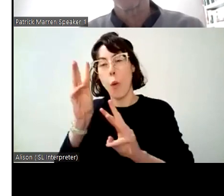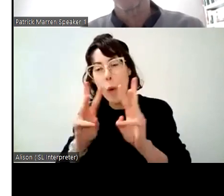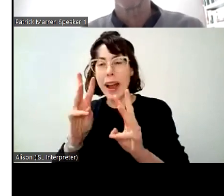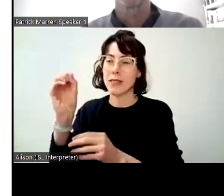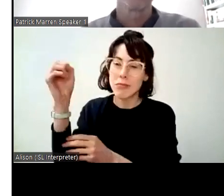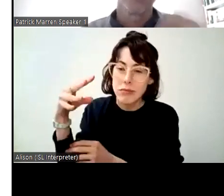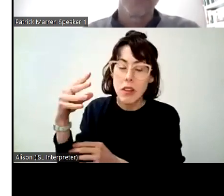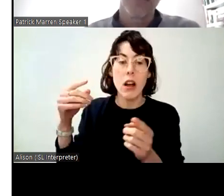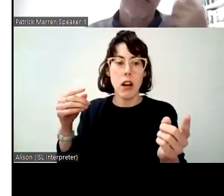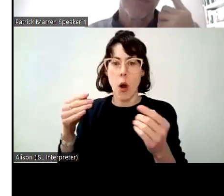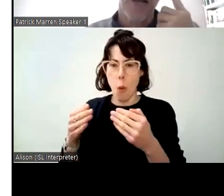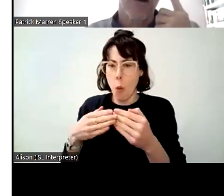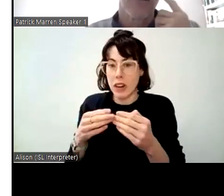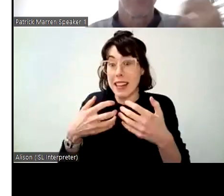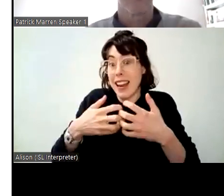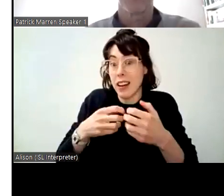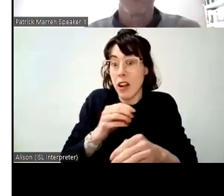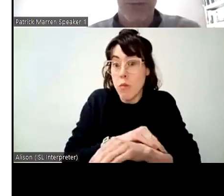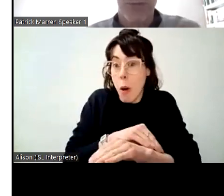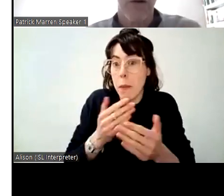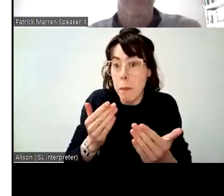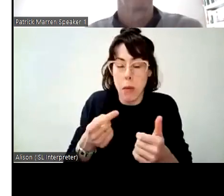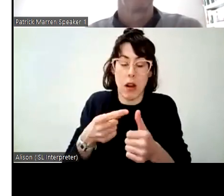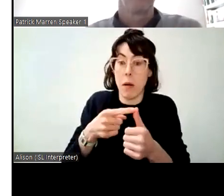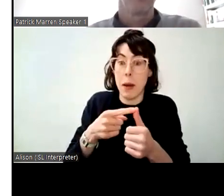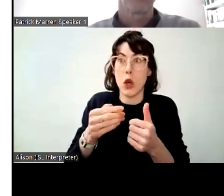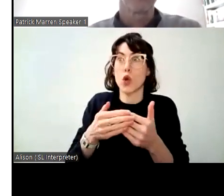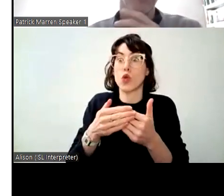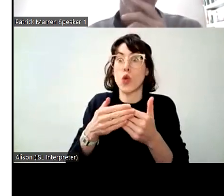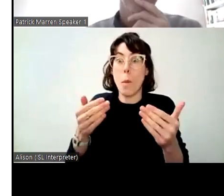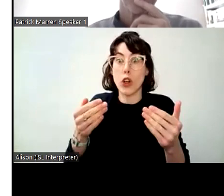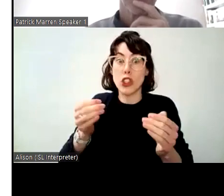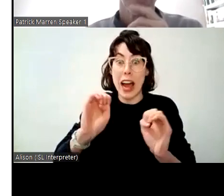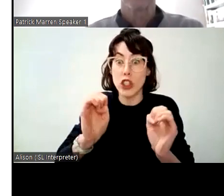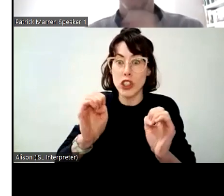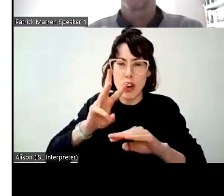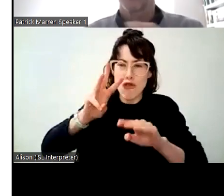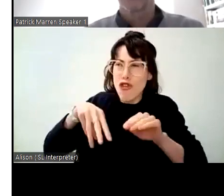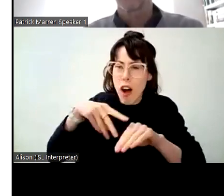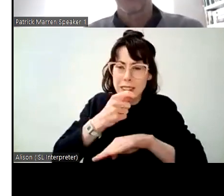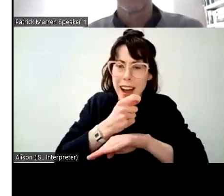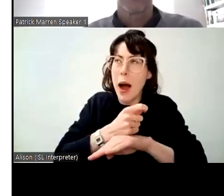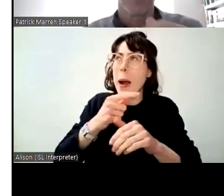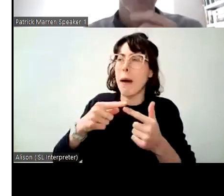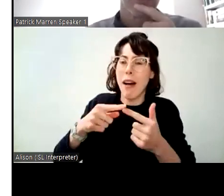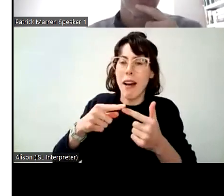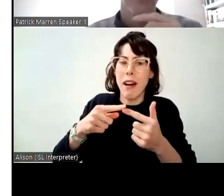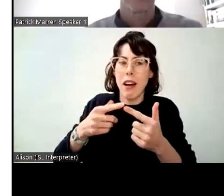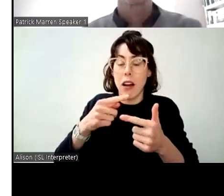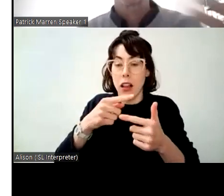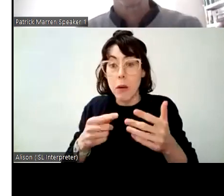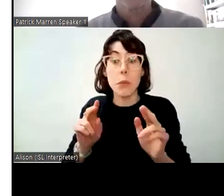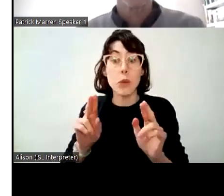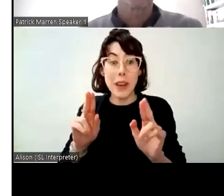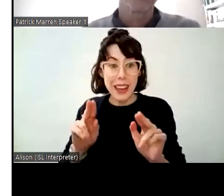and curtailment, either too little power or too much power at the wrong time. And we can have technical solutions to that. We